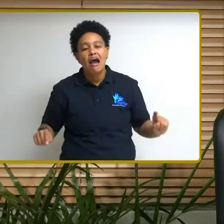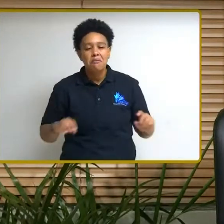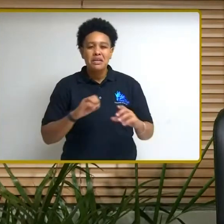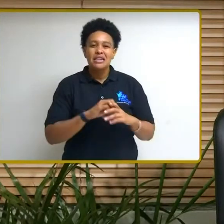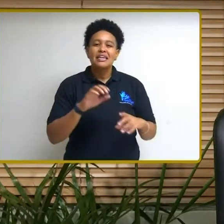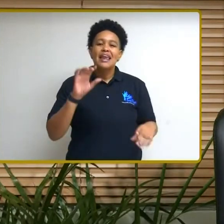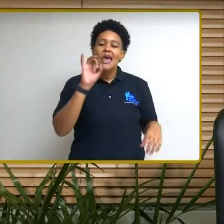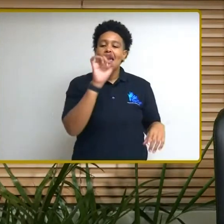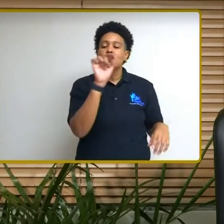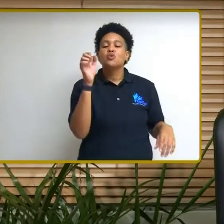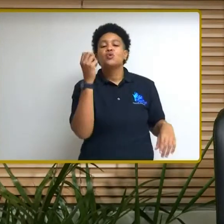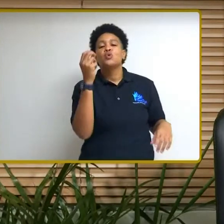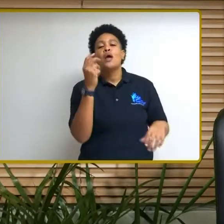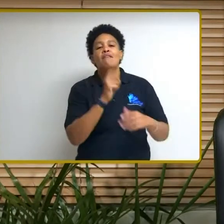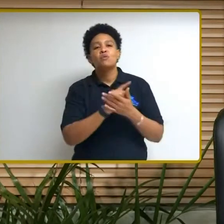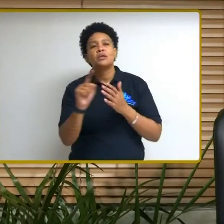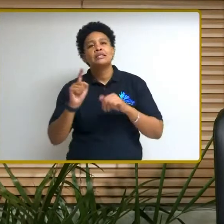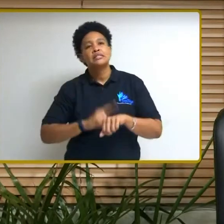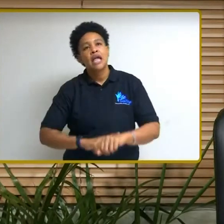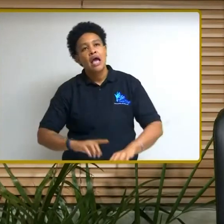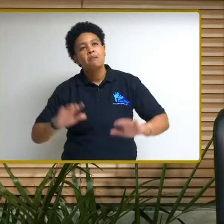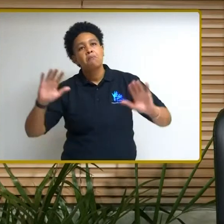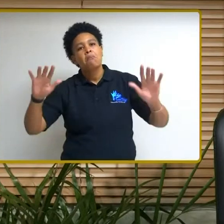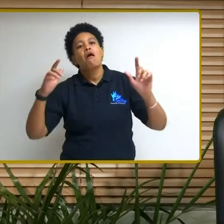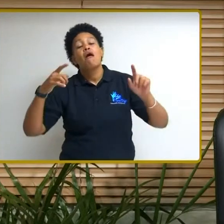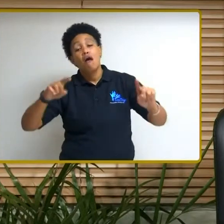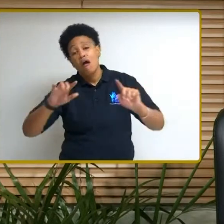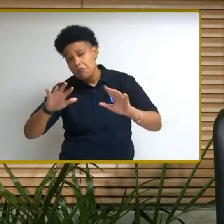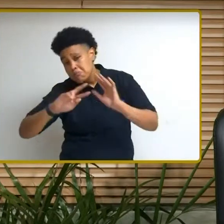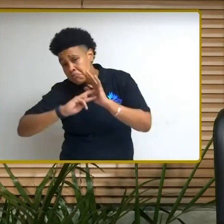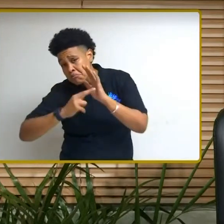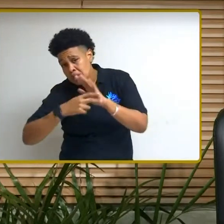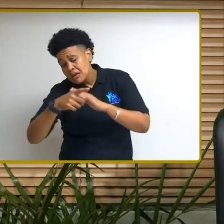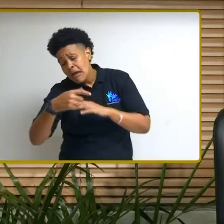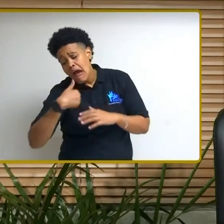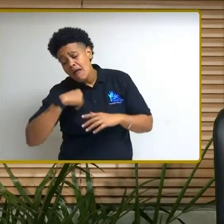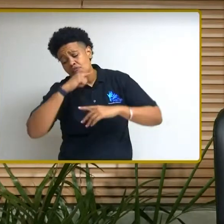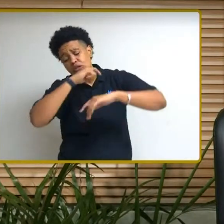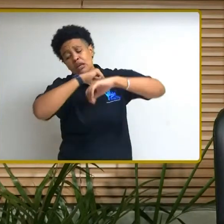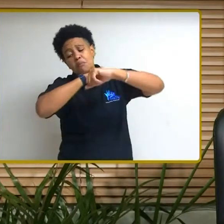in 8 to 12 weeks' time, and therefore have the